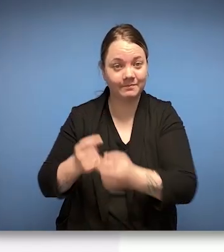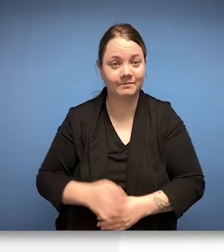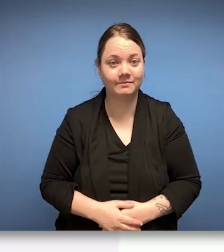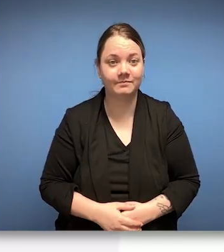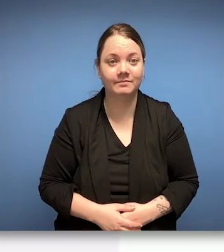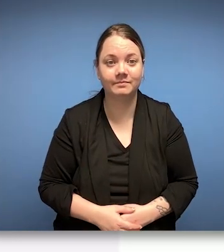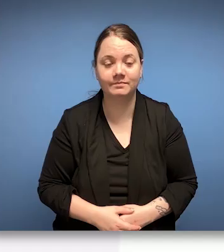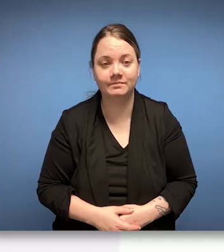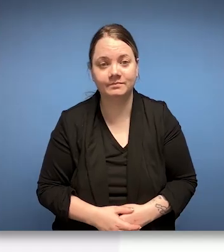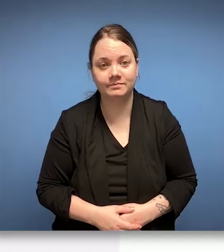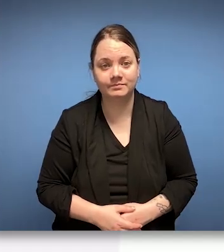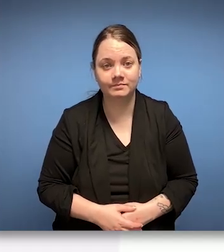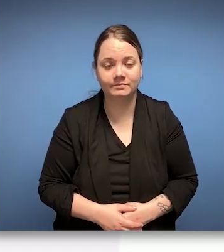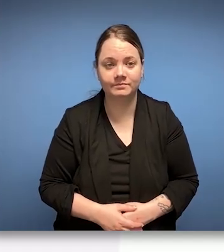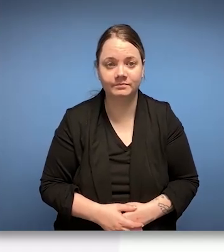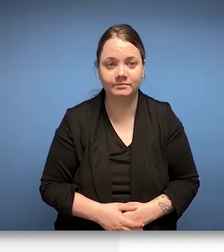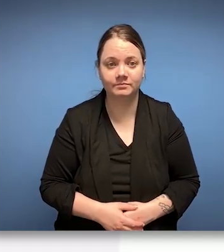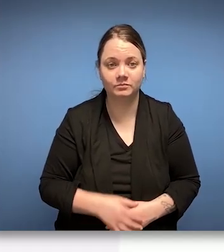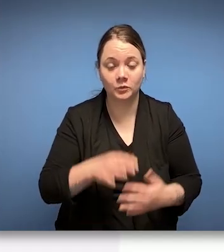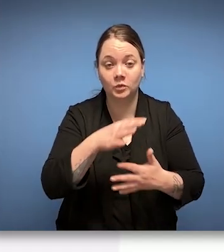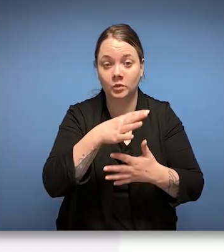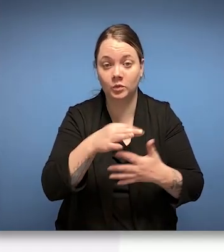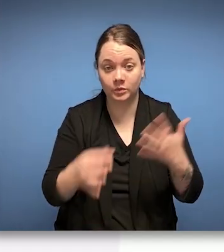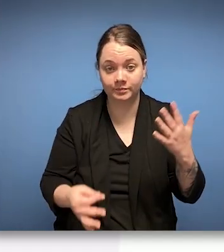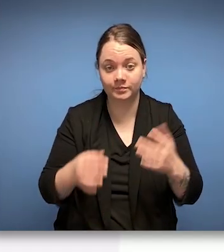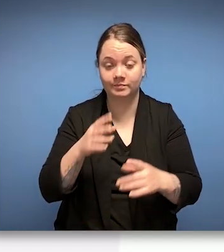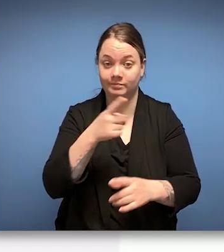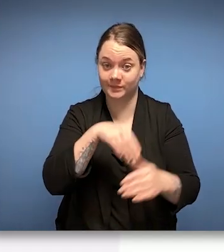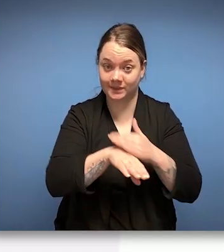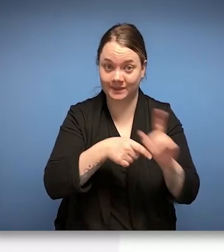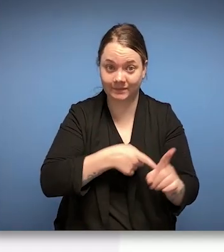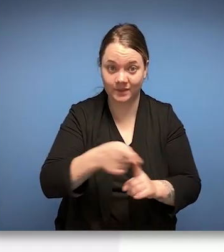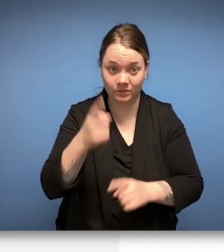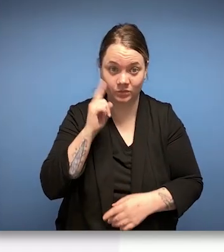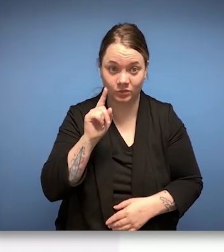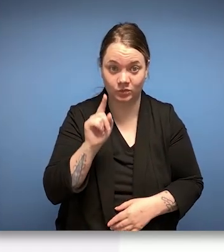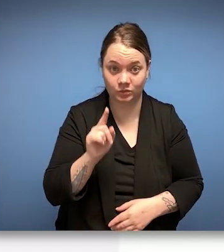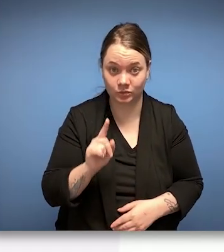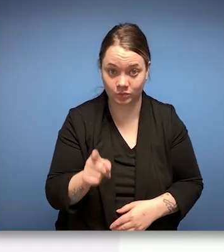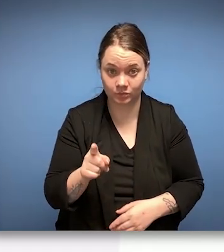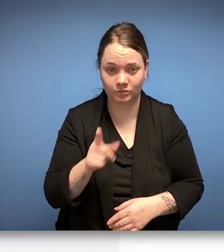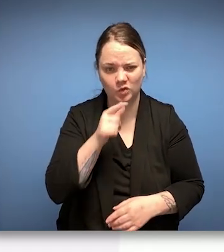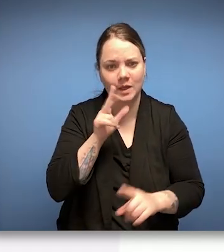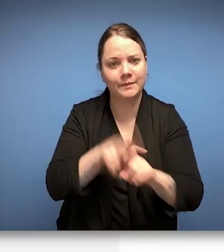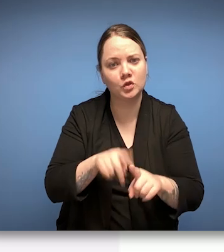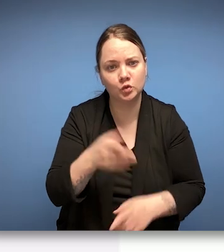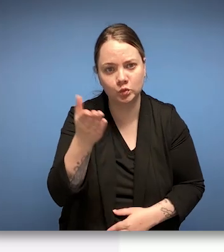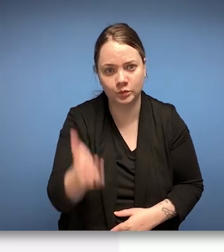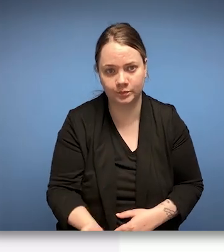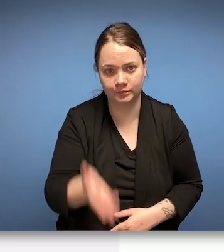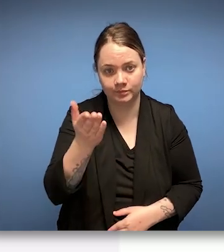Microsoft Teams. Choose the accessibility specialist who is assigned to you.